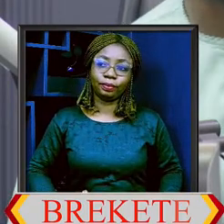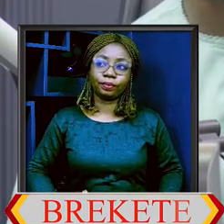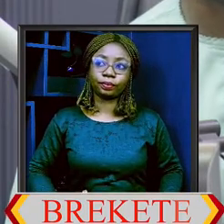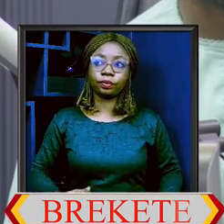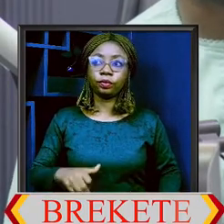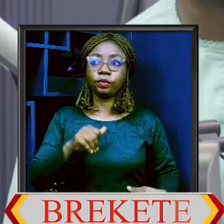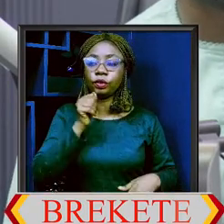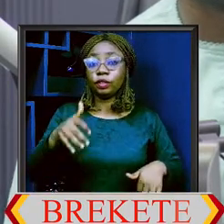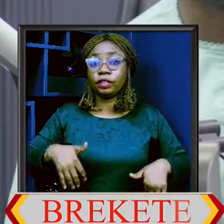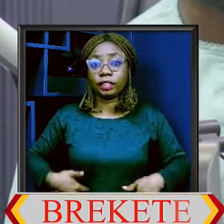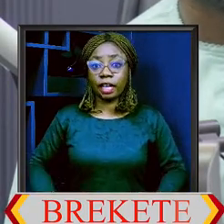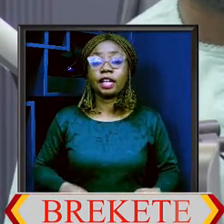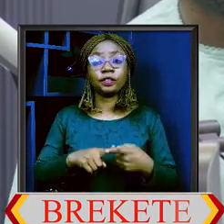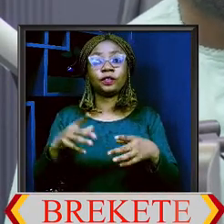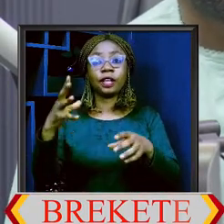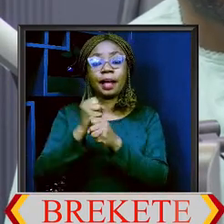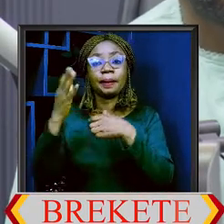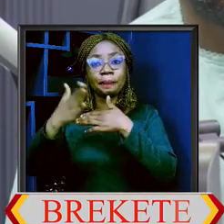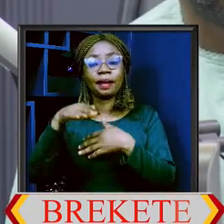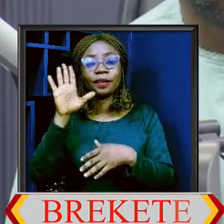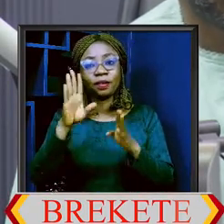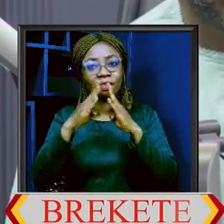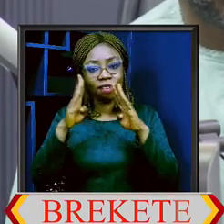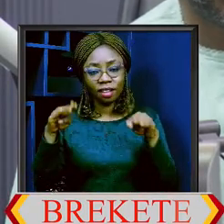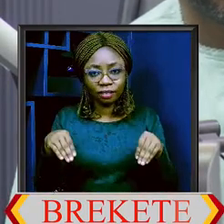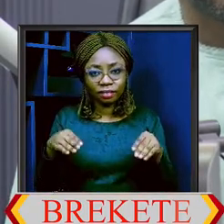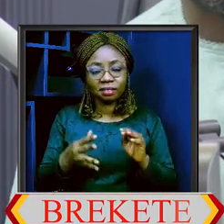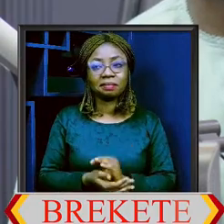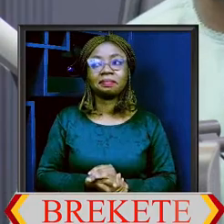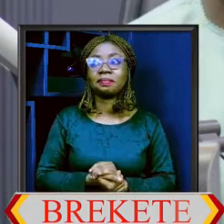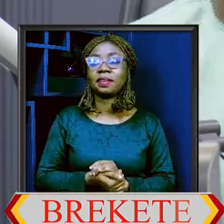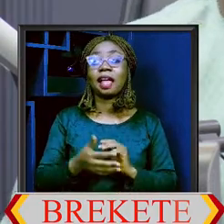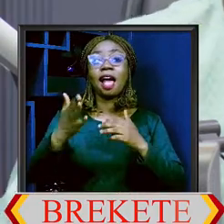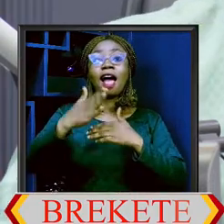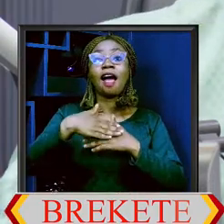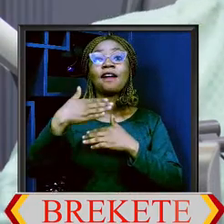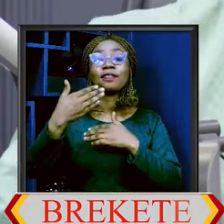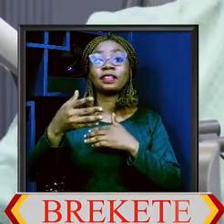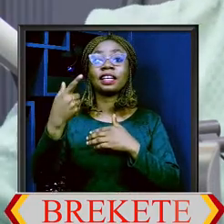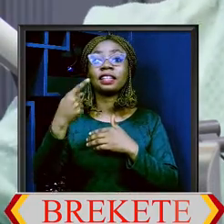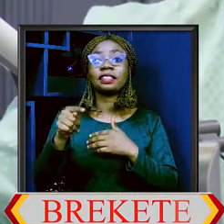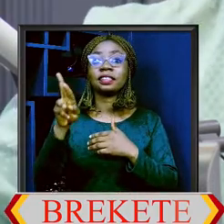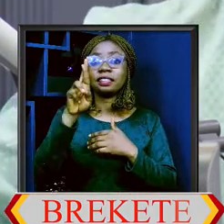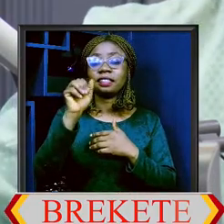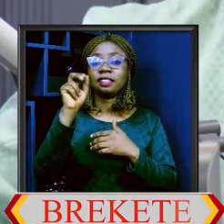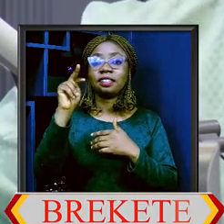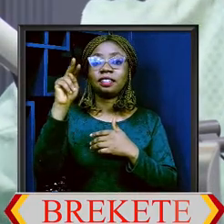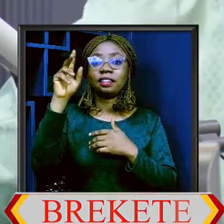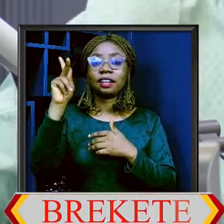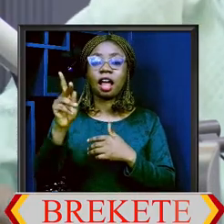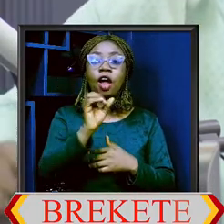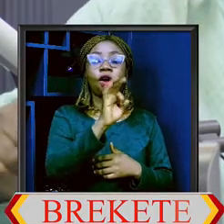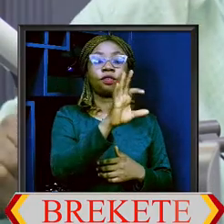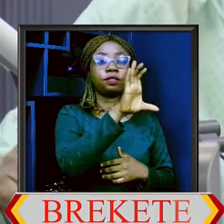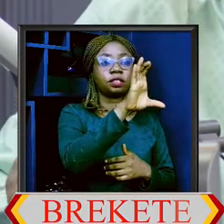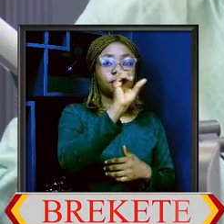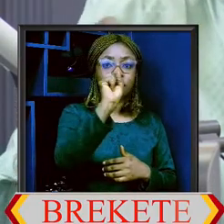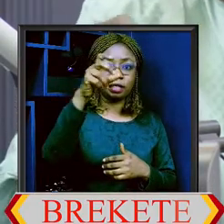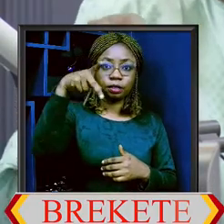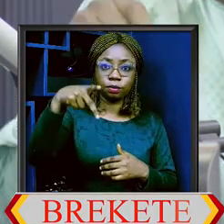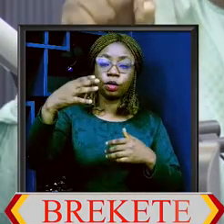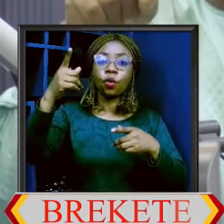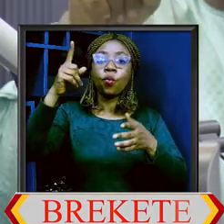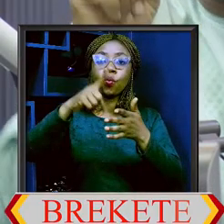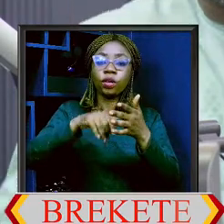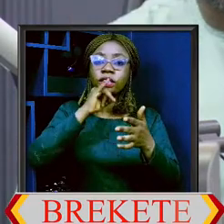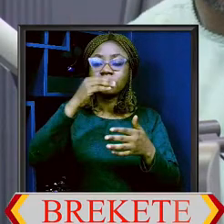too tired to claim your house yes sir after the rank of CSP waiting be the next